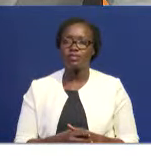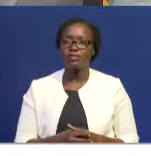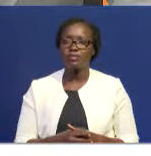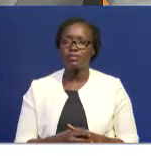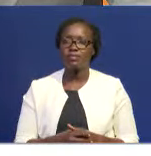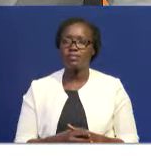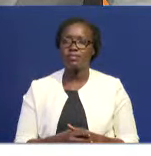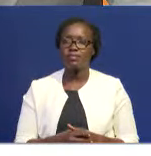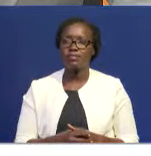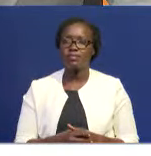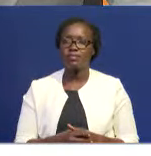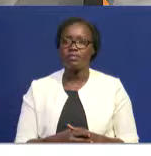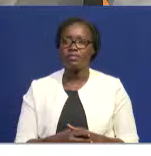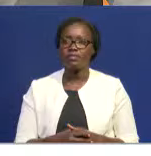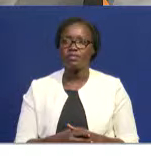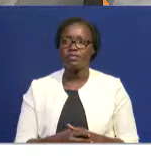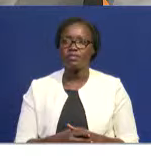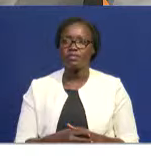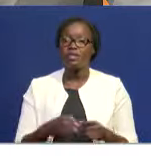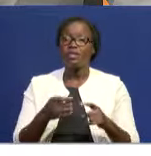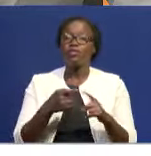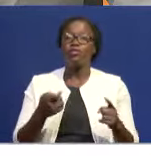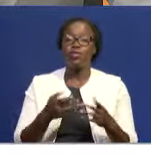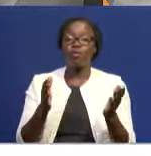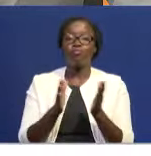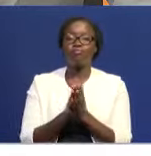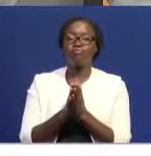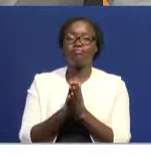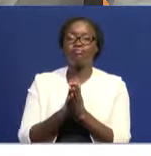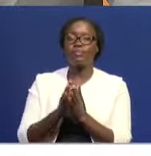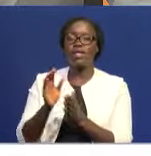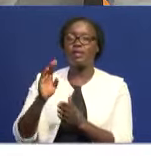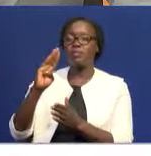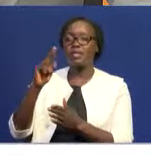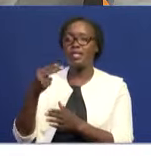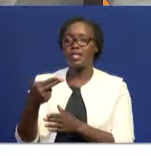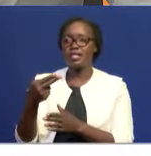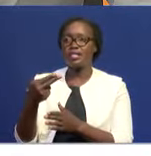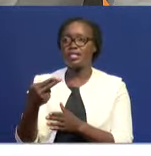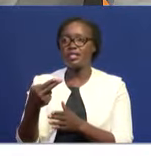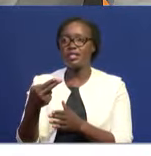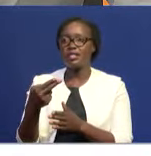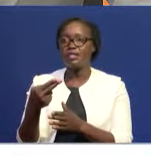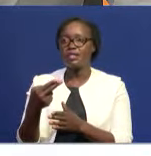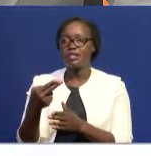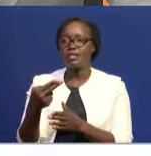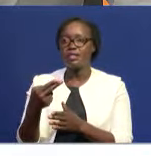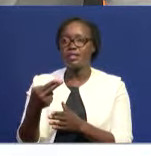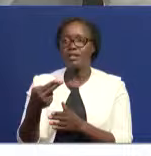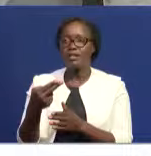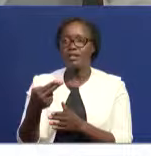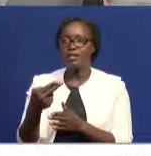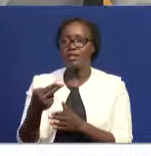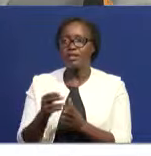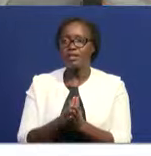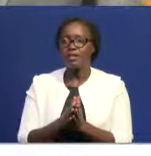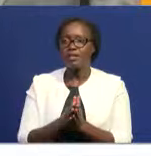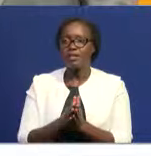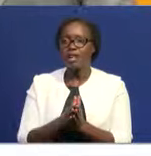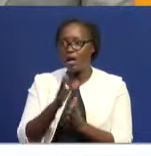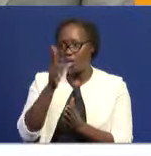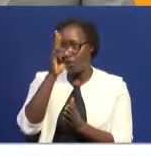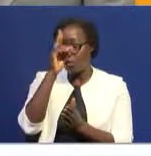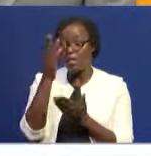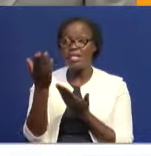Shukran za dhati mwenzangu Khalid Abdullahi kutoka upande huo wa studio. Niweza kuzungumza na lugha ya kimombo. Seeing on your TV screen is where the